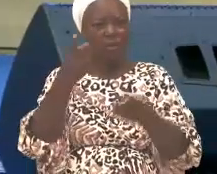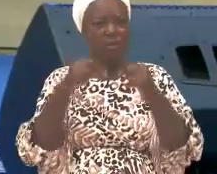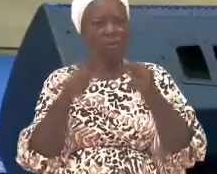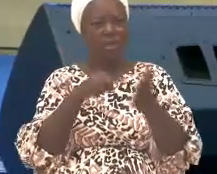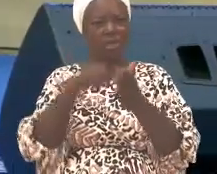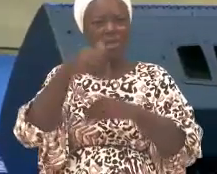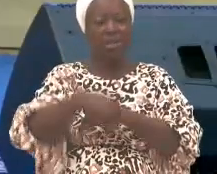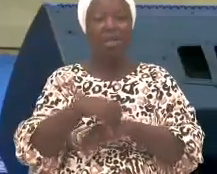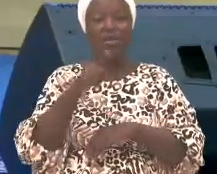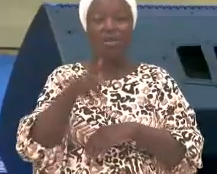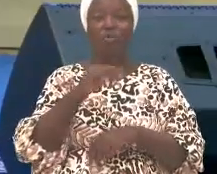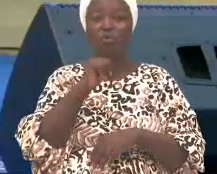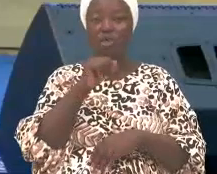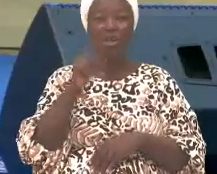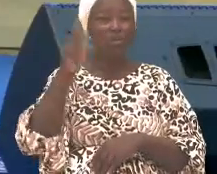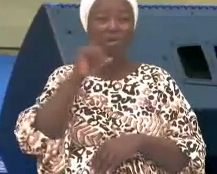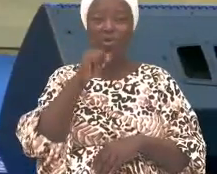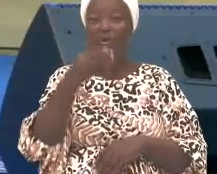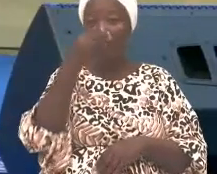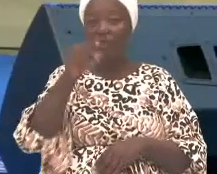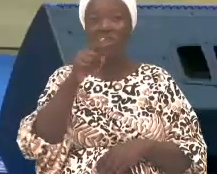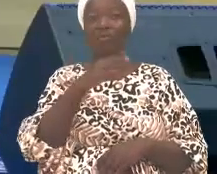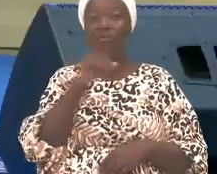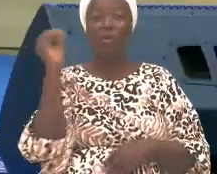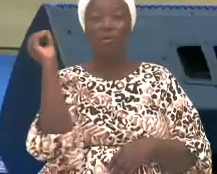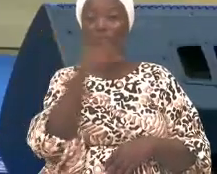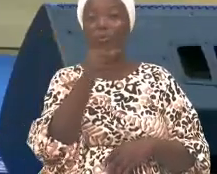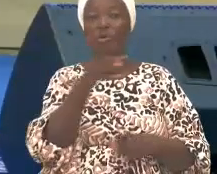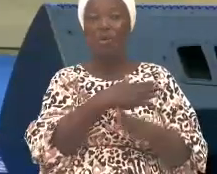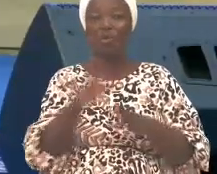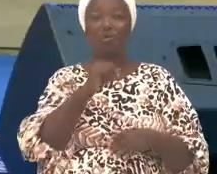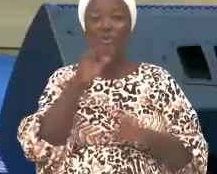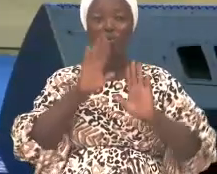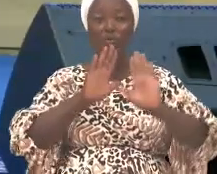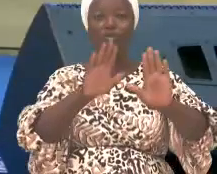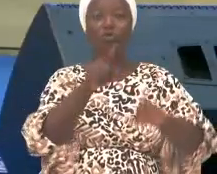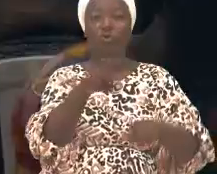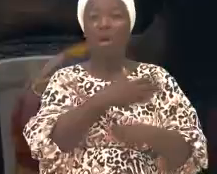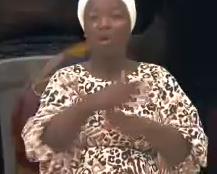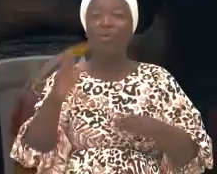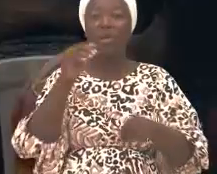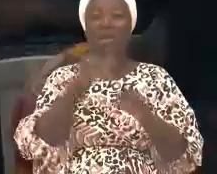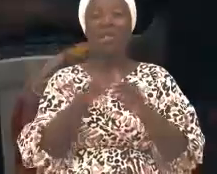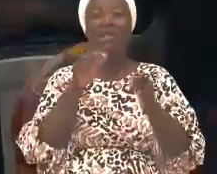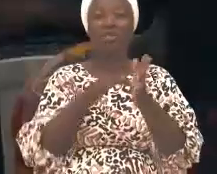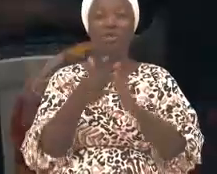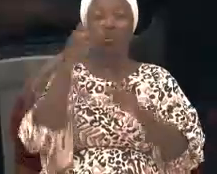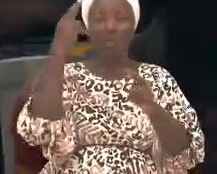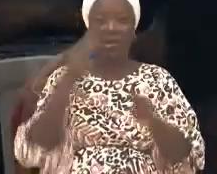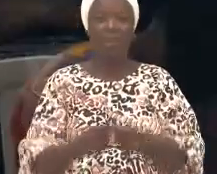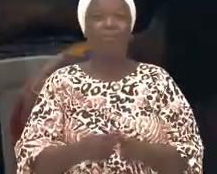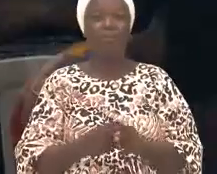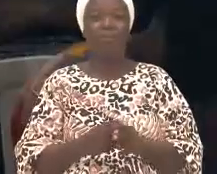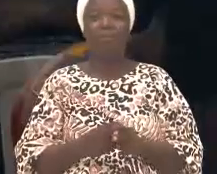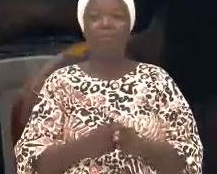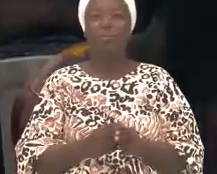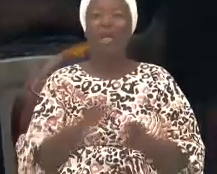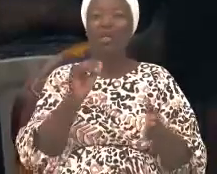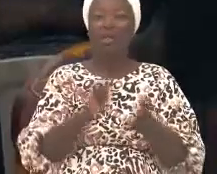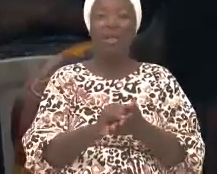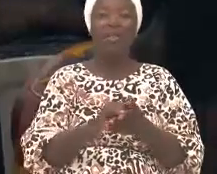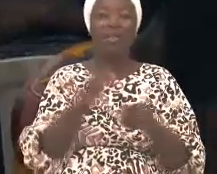not forsake you, and he will not push you away in Jesus' name. That is Ezekiel